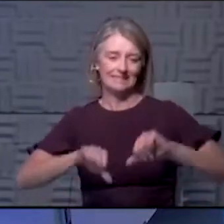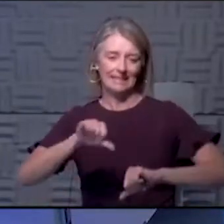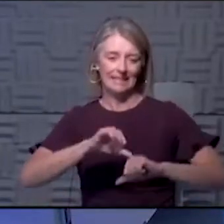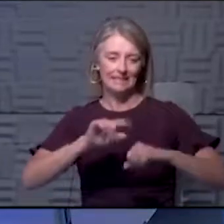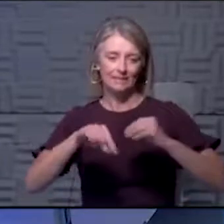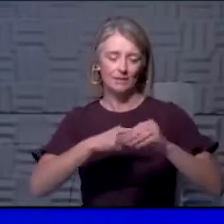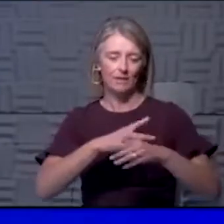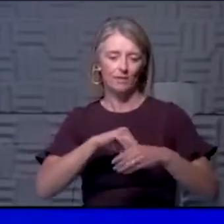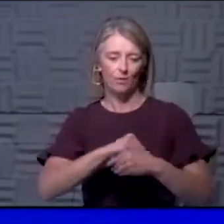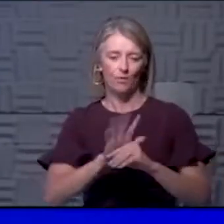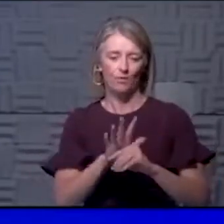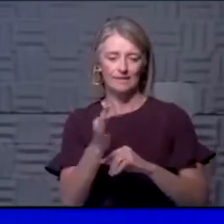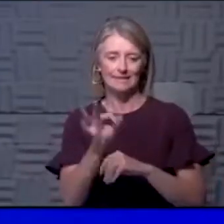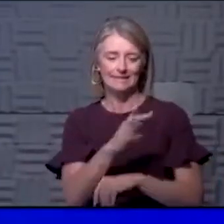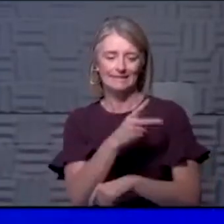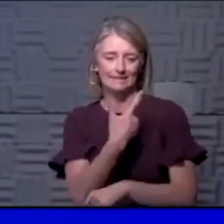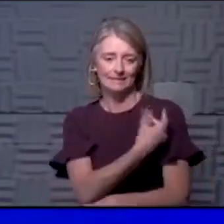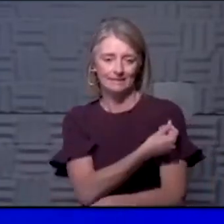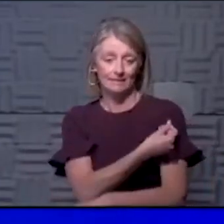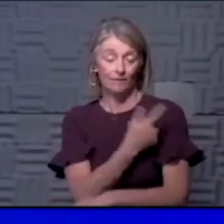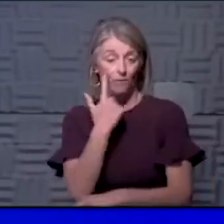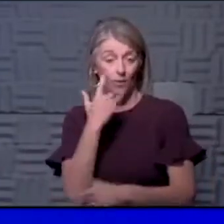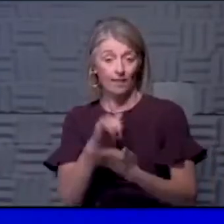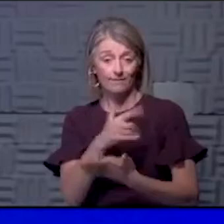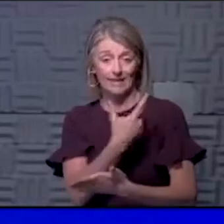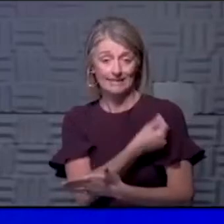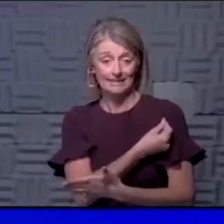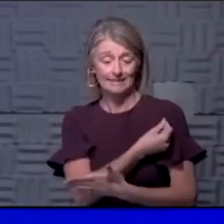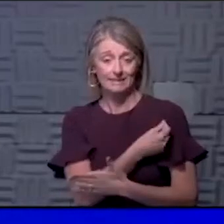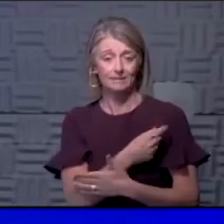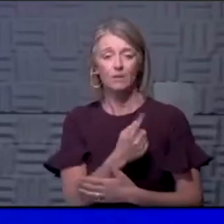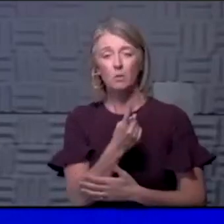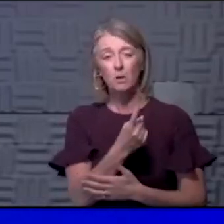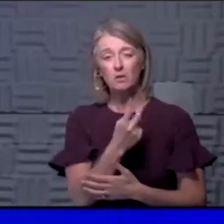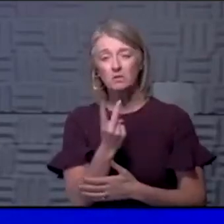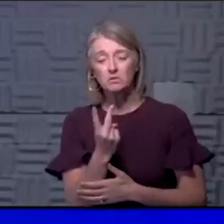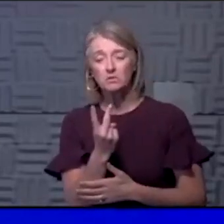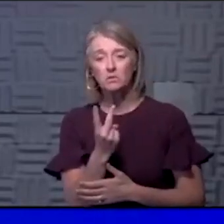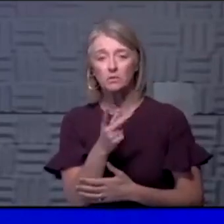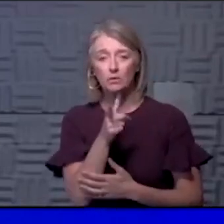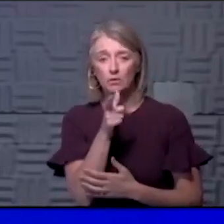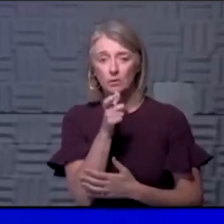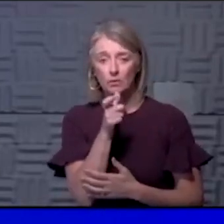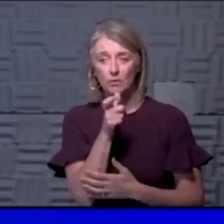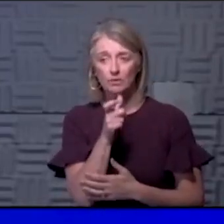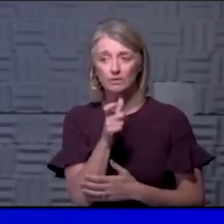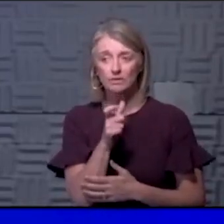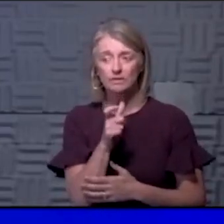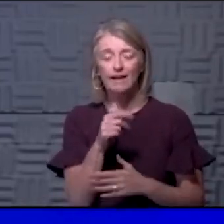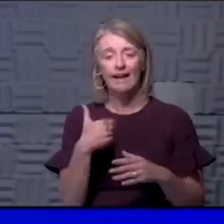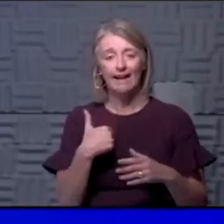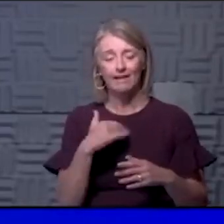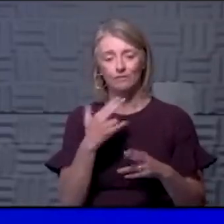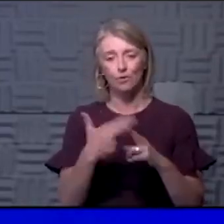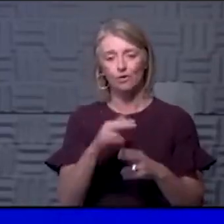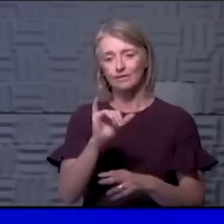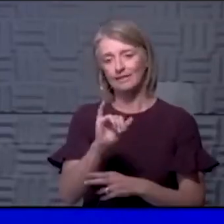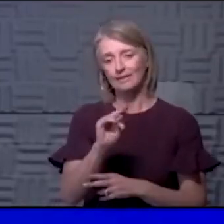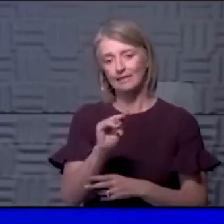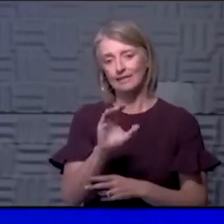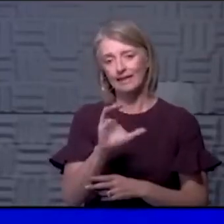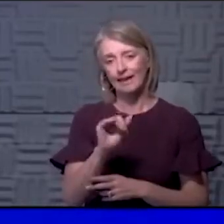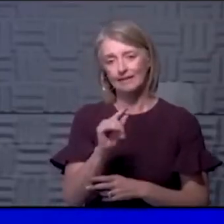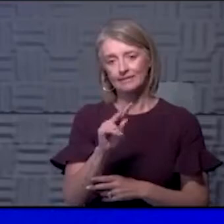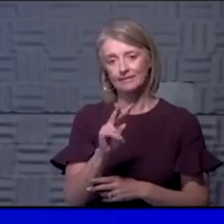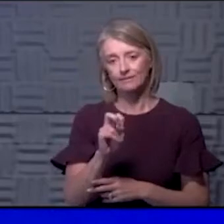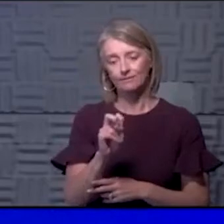COVID-19 vaccines. Yep. So for the vaccines, I think there are one or two that are inactivated virus, but those